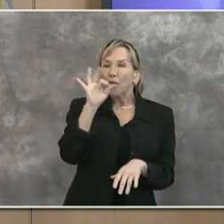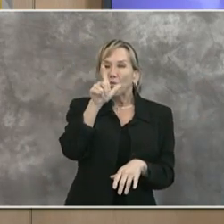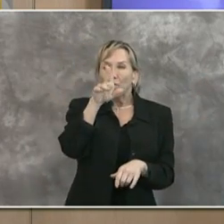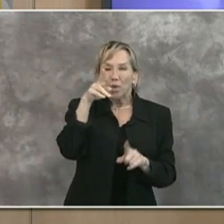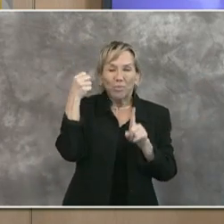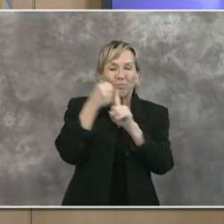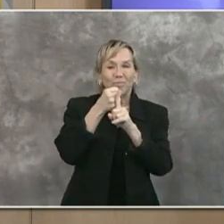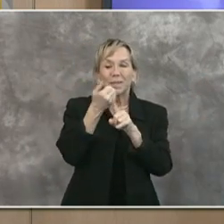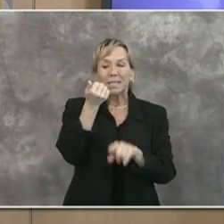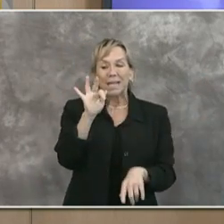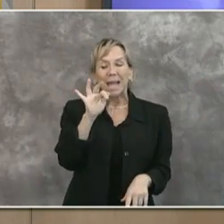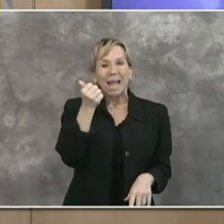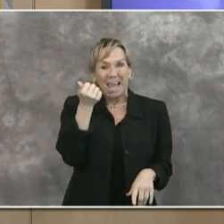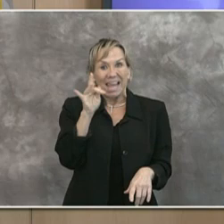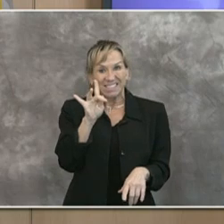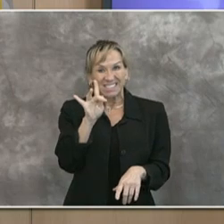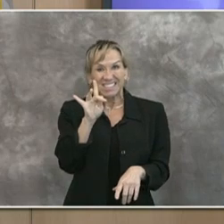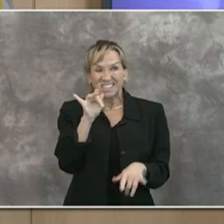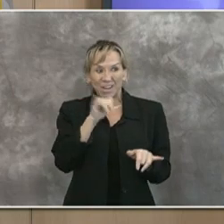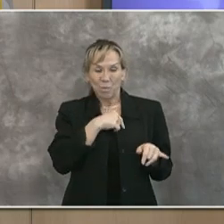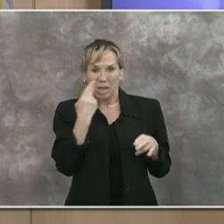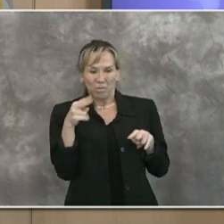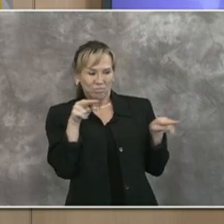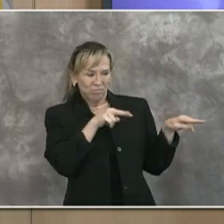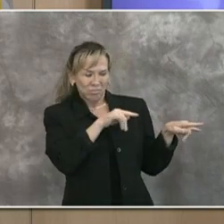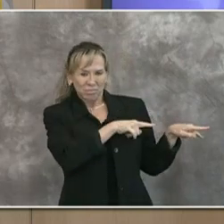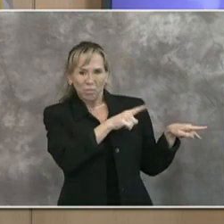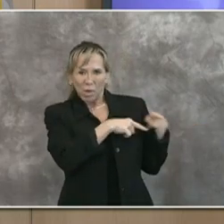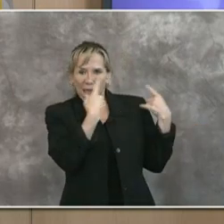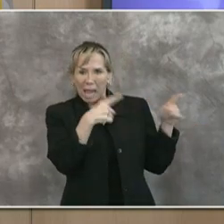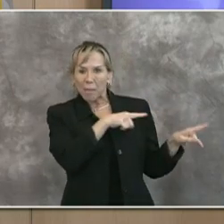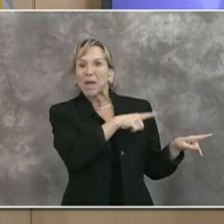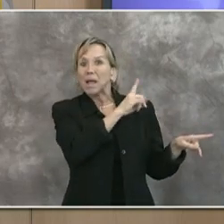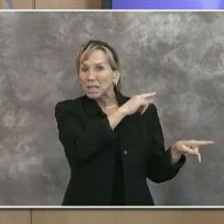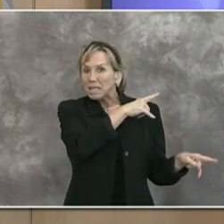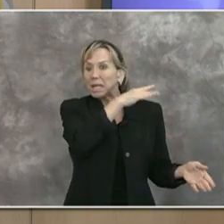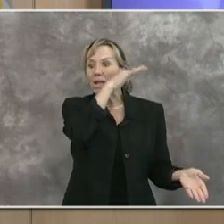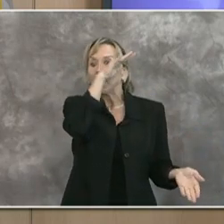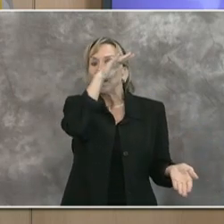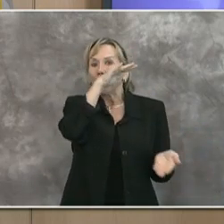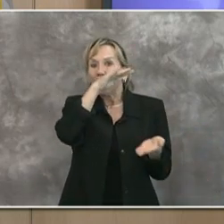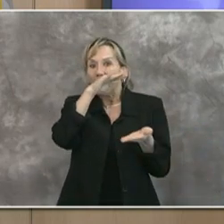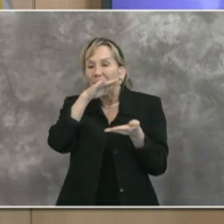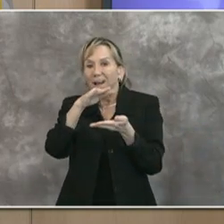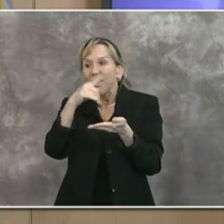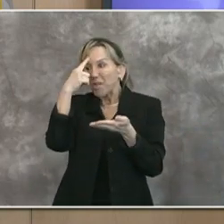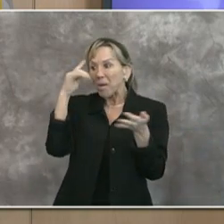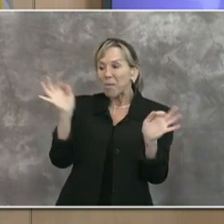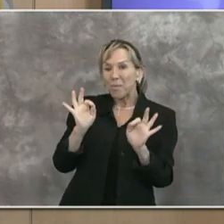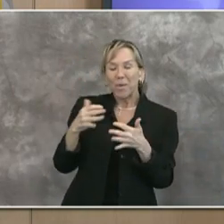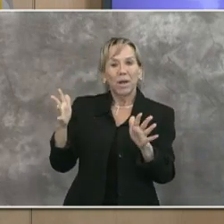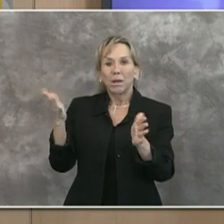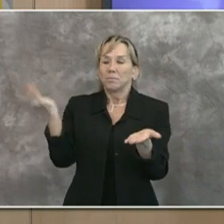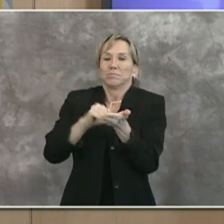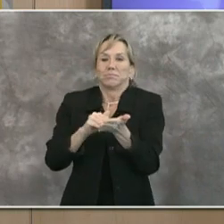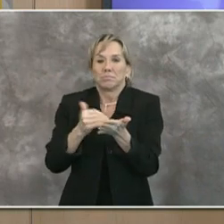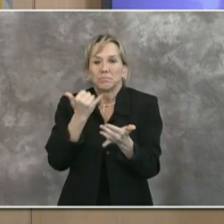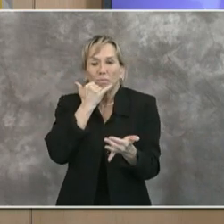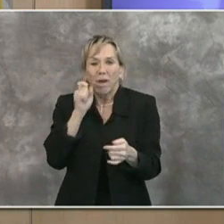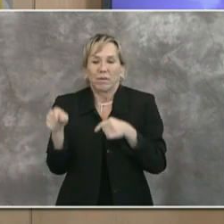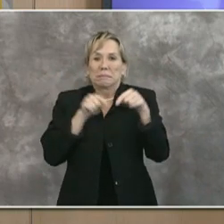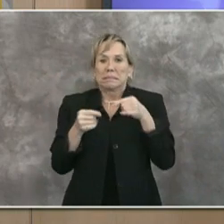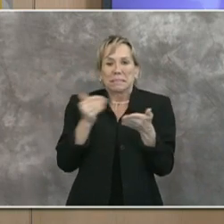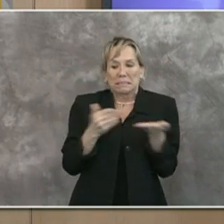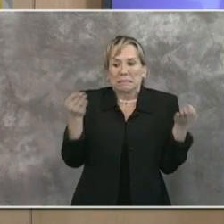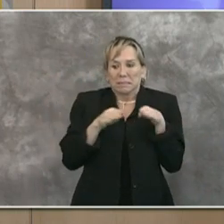had to reimpose sometimes more severe restrictions and requirements after they thought they were out of it. And so the message to San Diegans is we